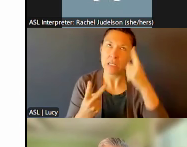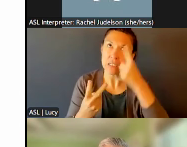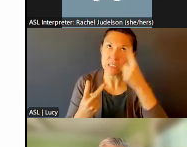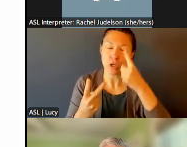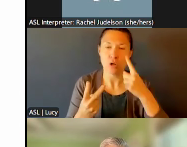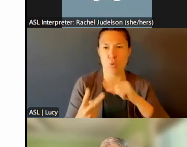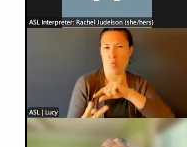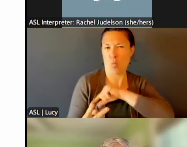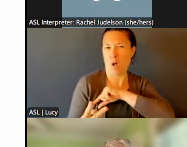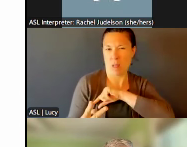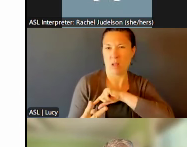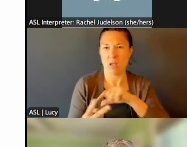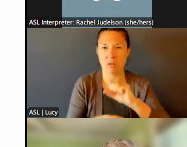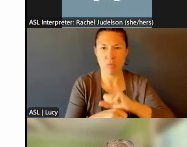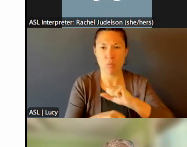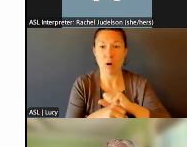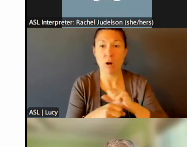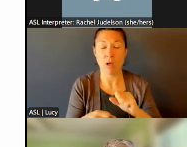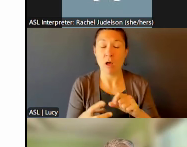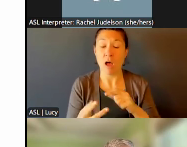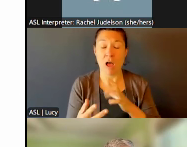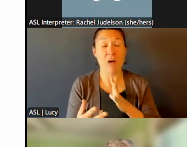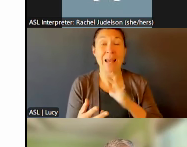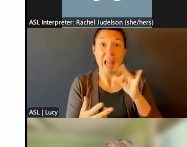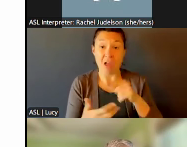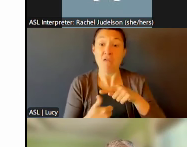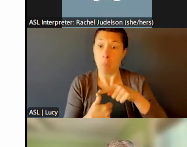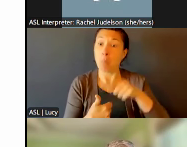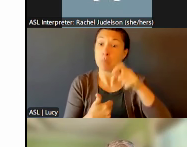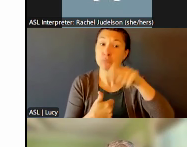So given that you've understood what the goals of the project are,